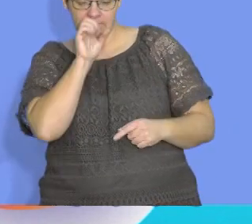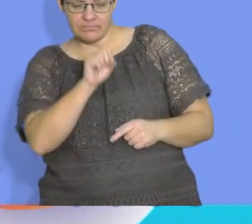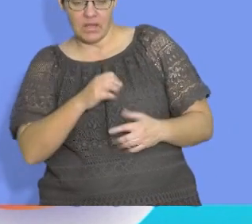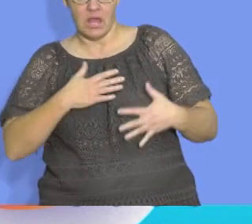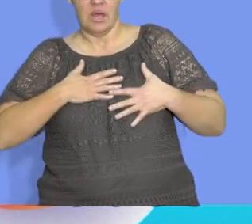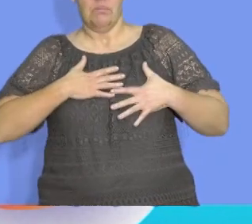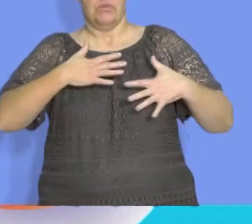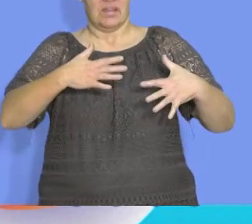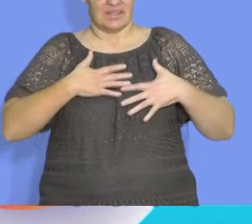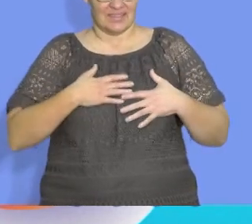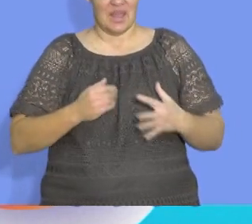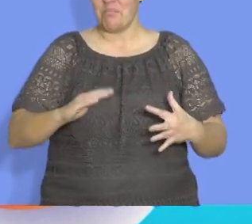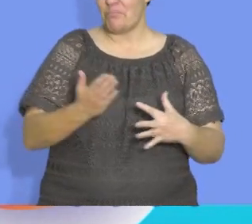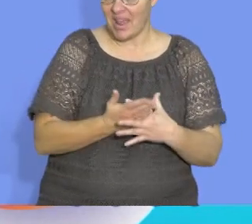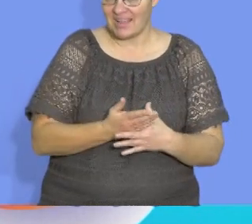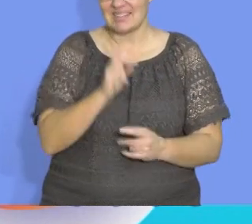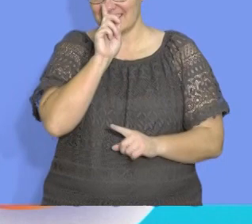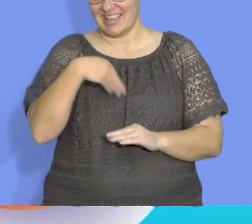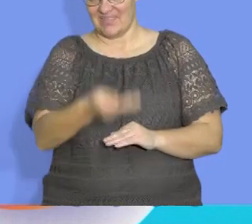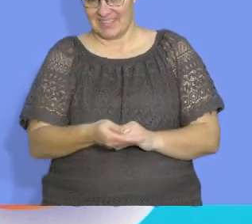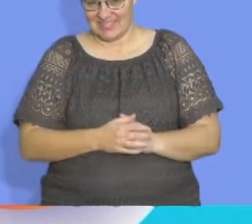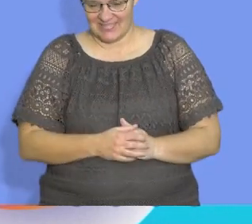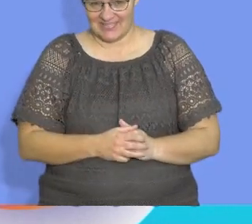deep breath, have a break, and we'll see you straight after that.